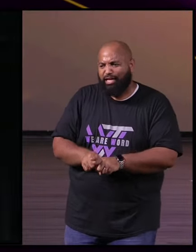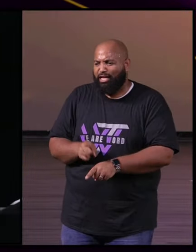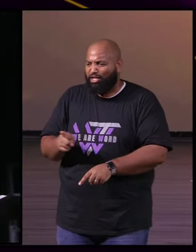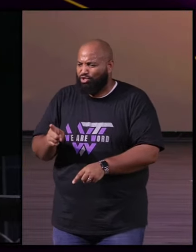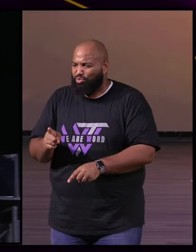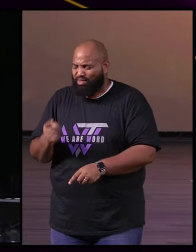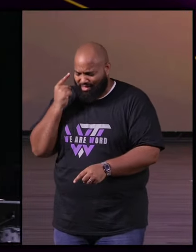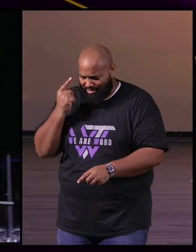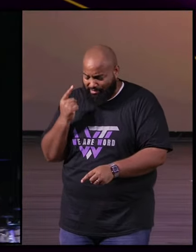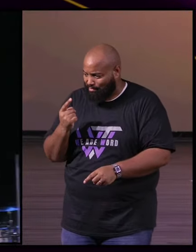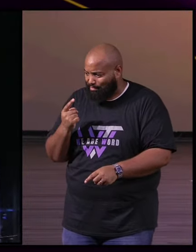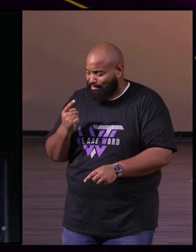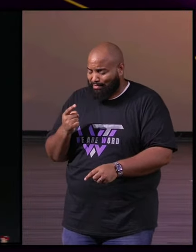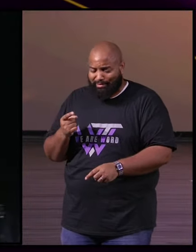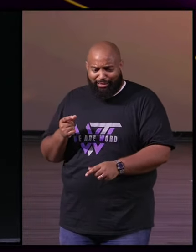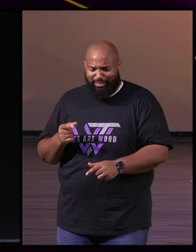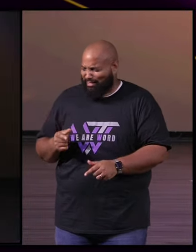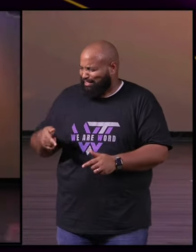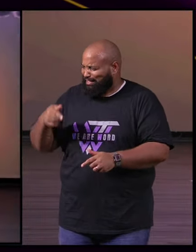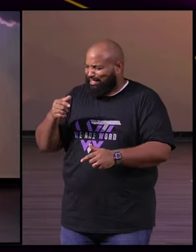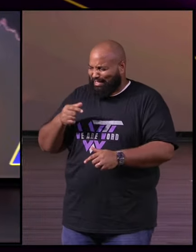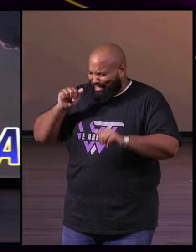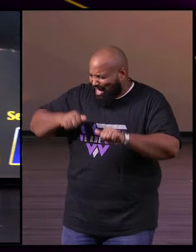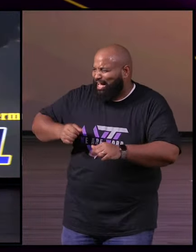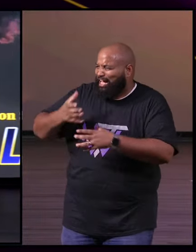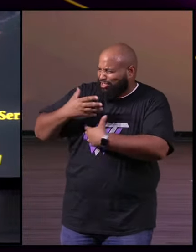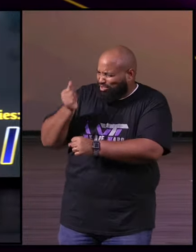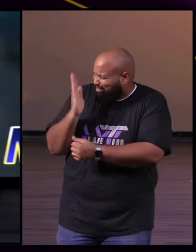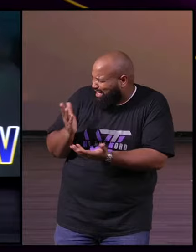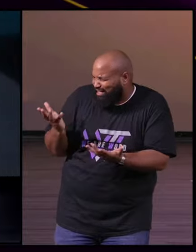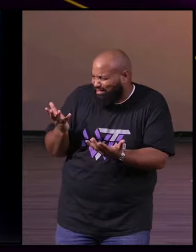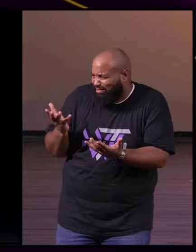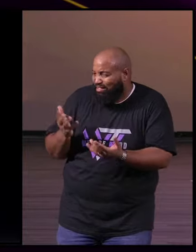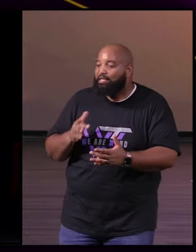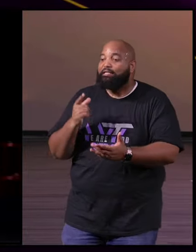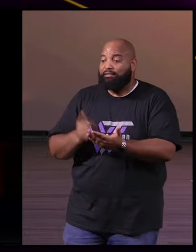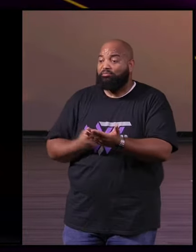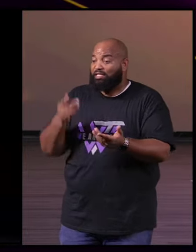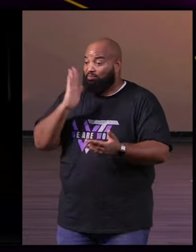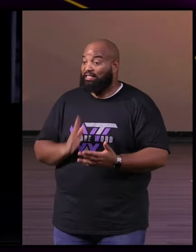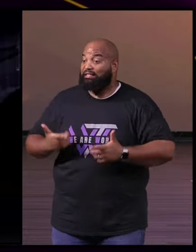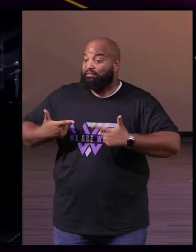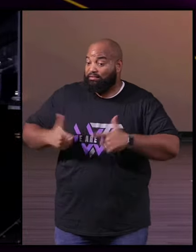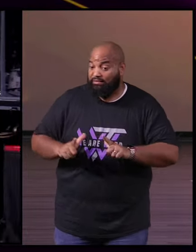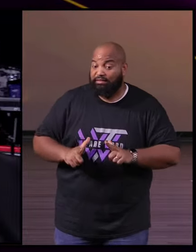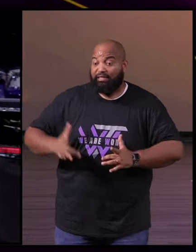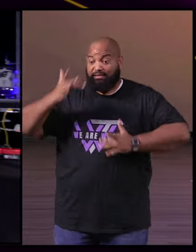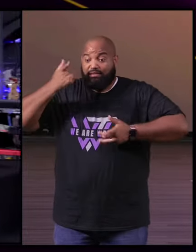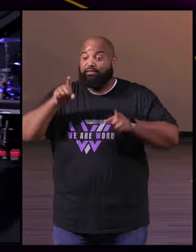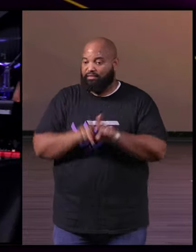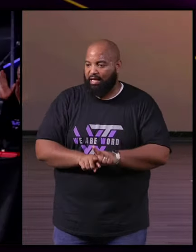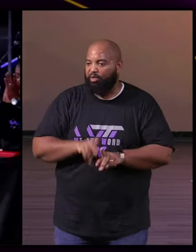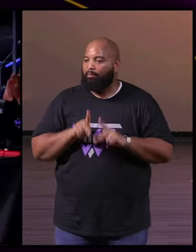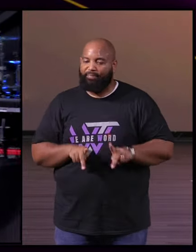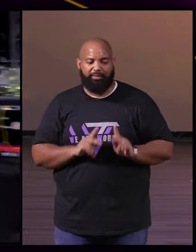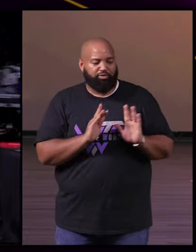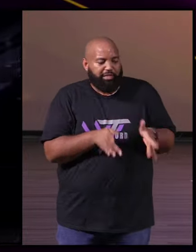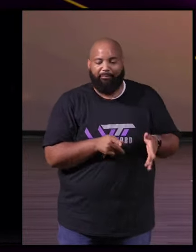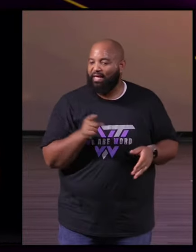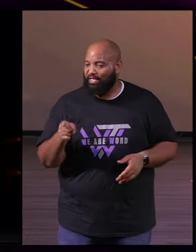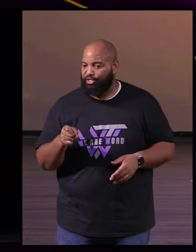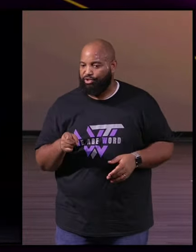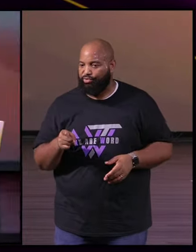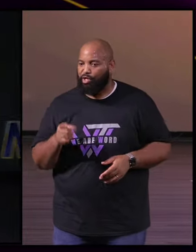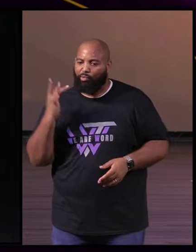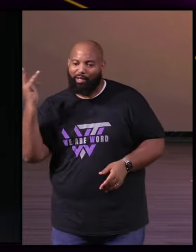will allow there to be sickness. God will allow folk to leave you. He will allow folk to betray you. He will allow folk to abandon you,